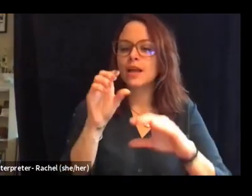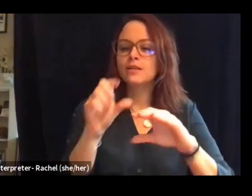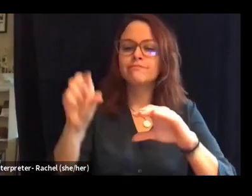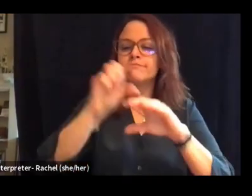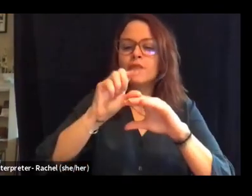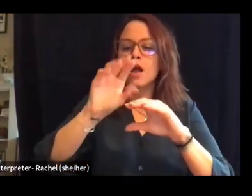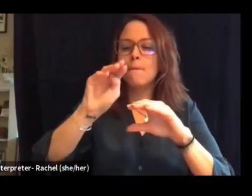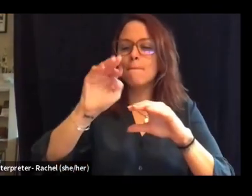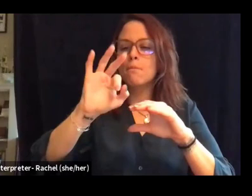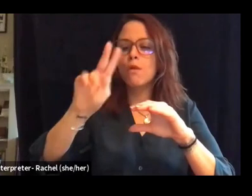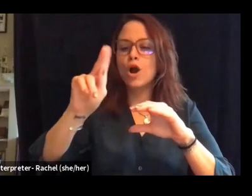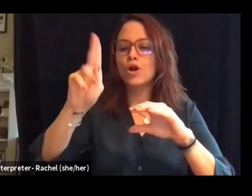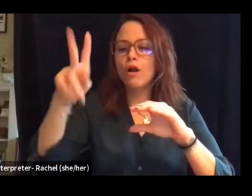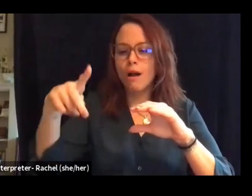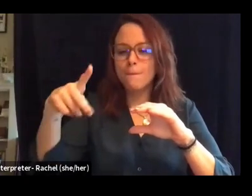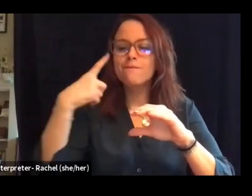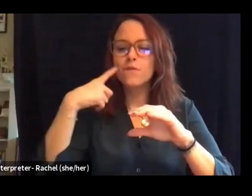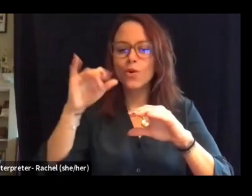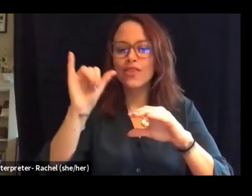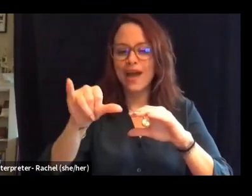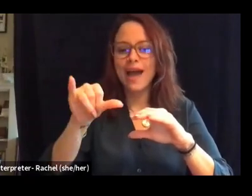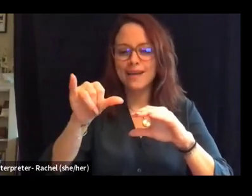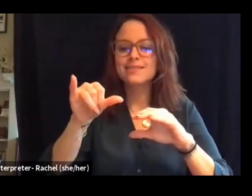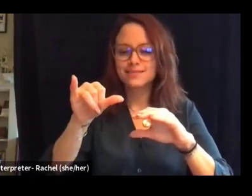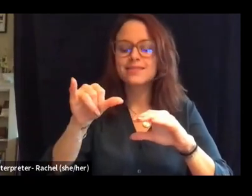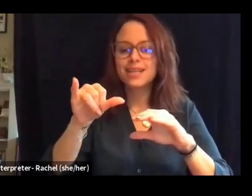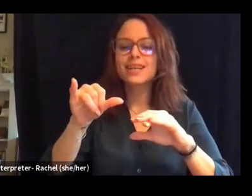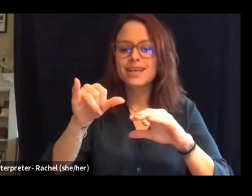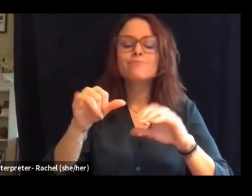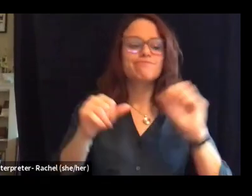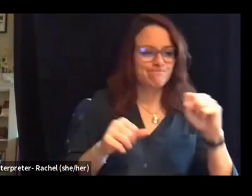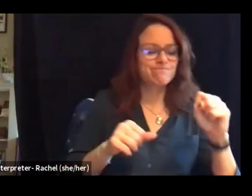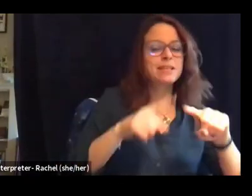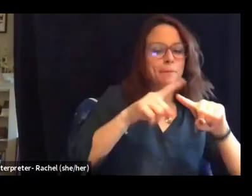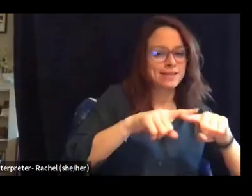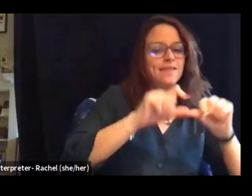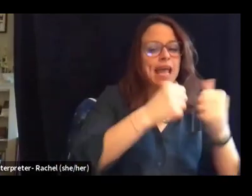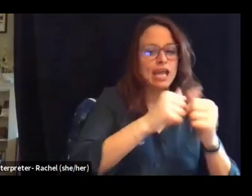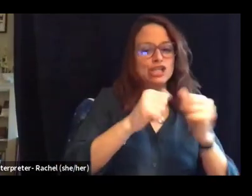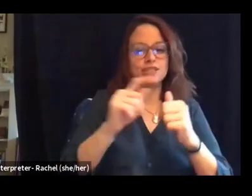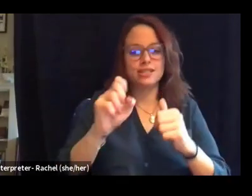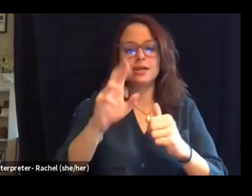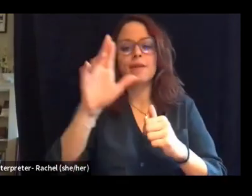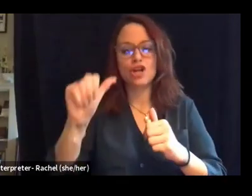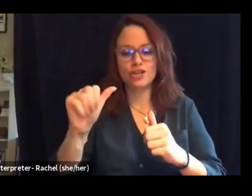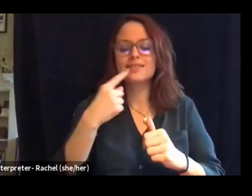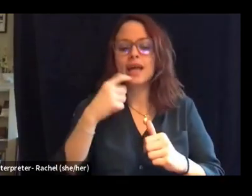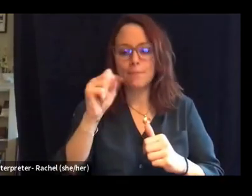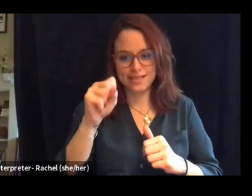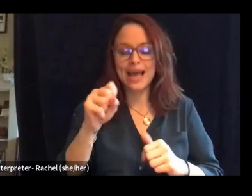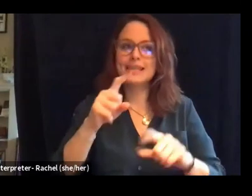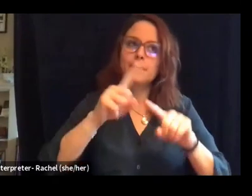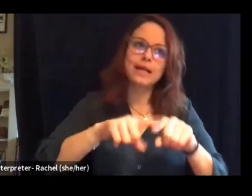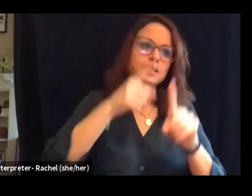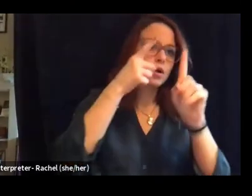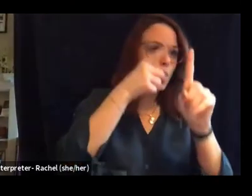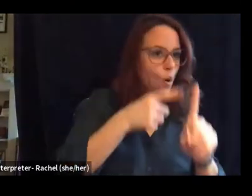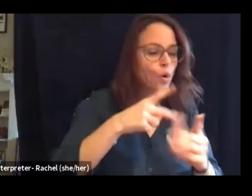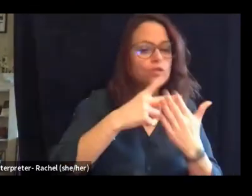spend, something like that. Yeah, it varies from agency to agency. And like you said, depending on the goals and the project.